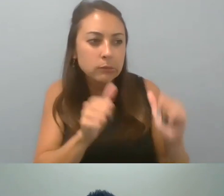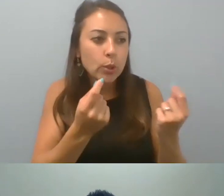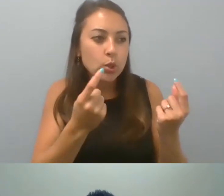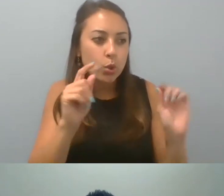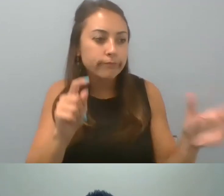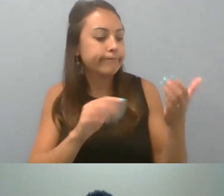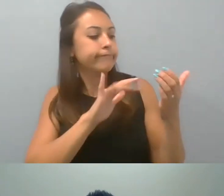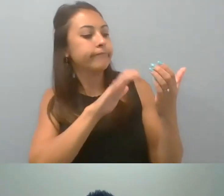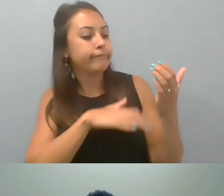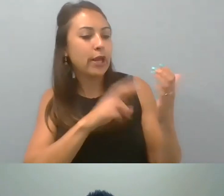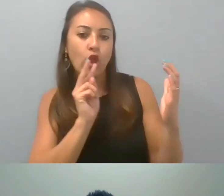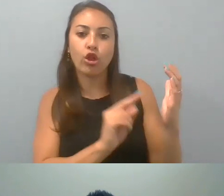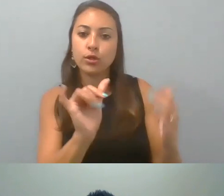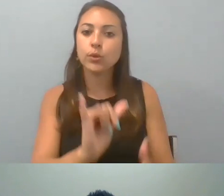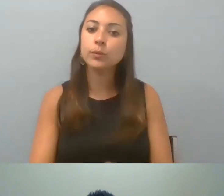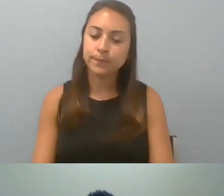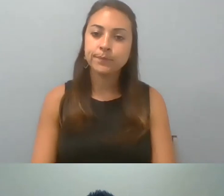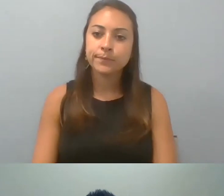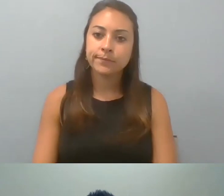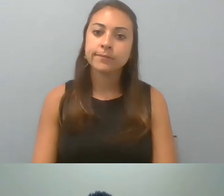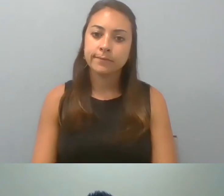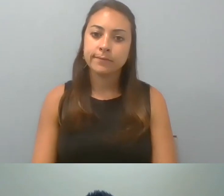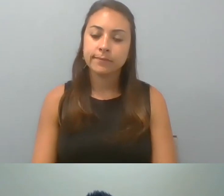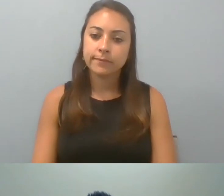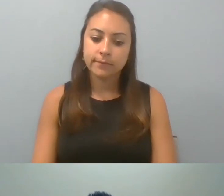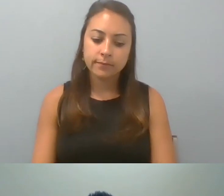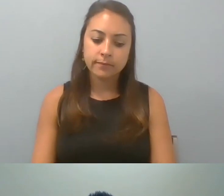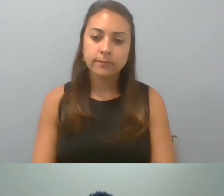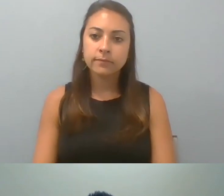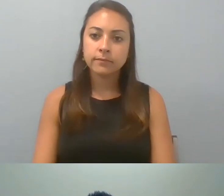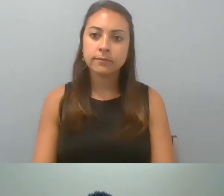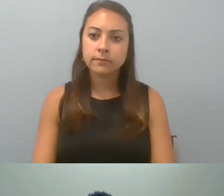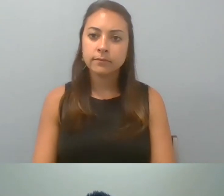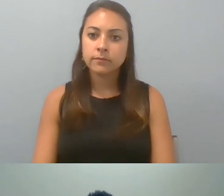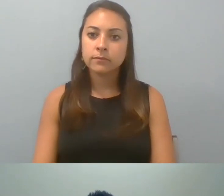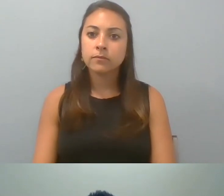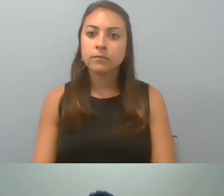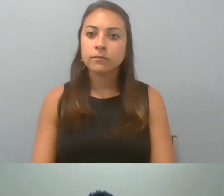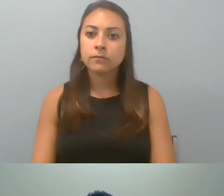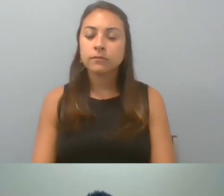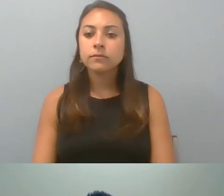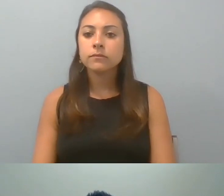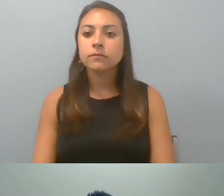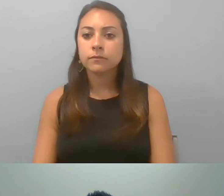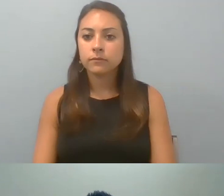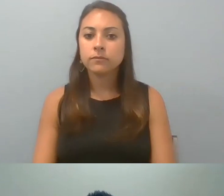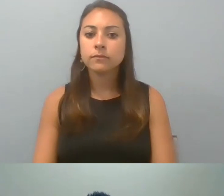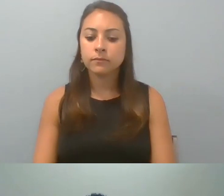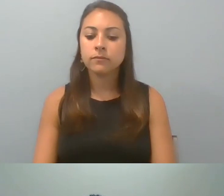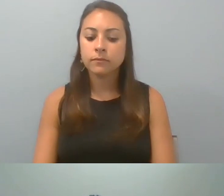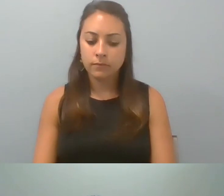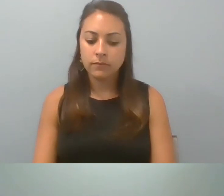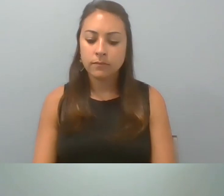plan ahead and make decisions about where you want to eat. I would say, again, even though all that information is available to